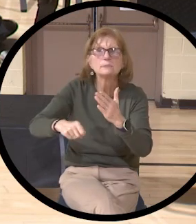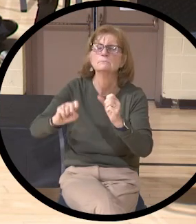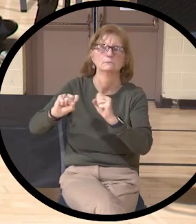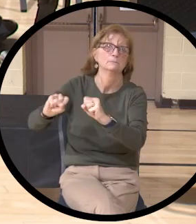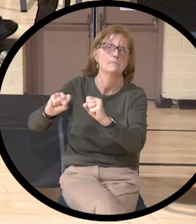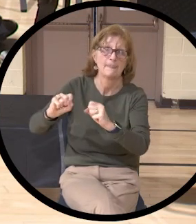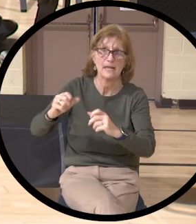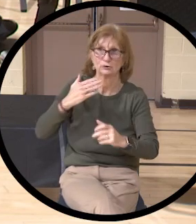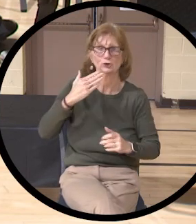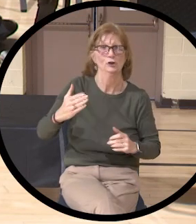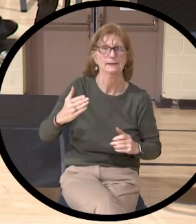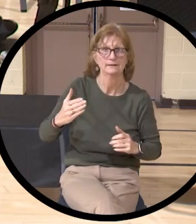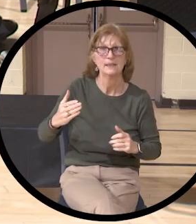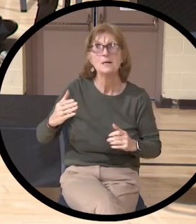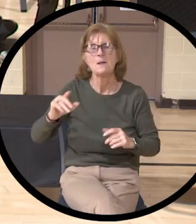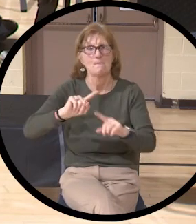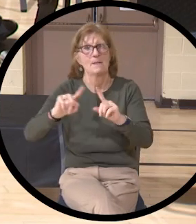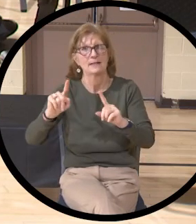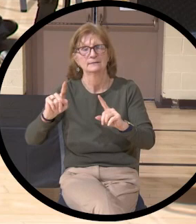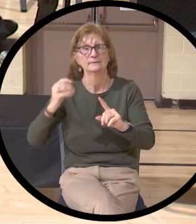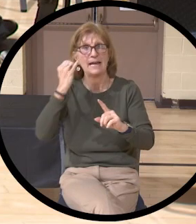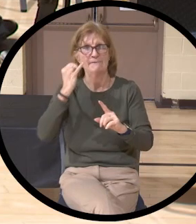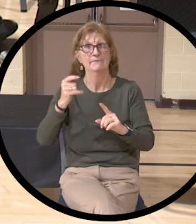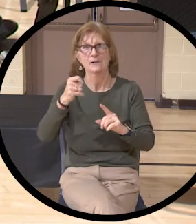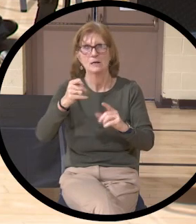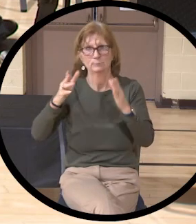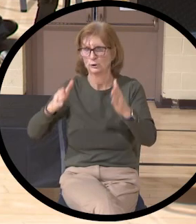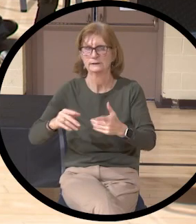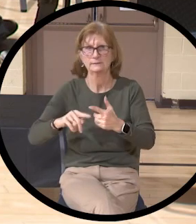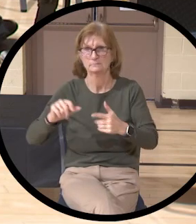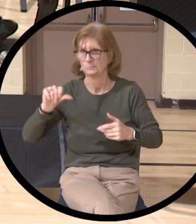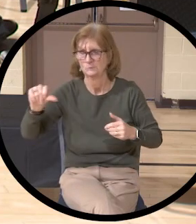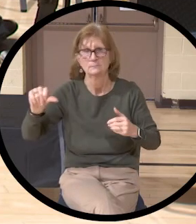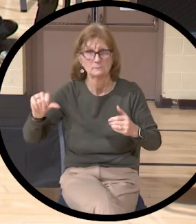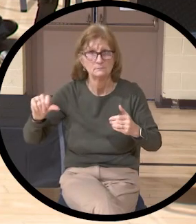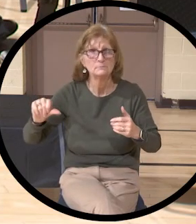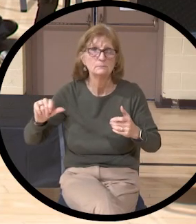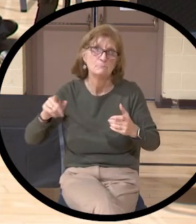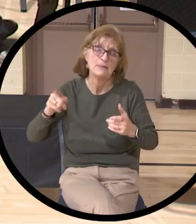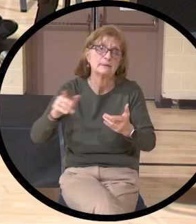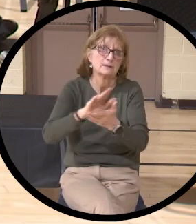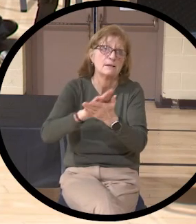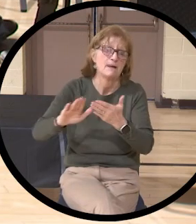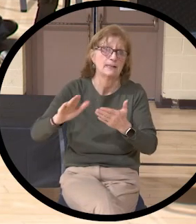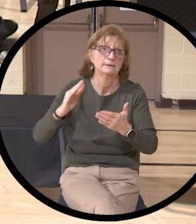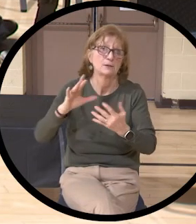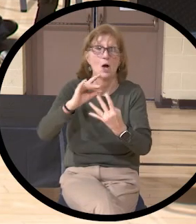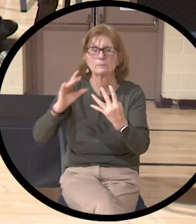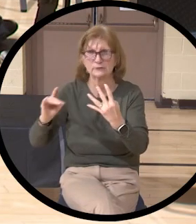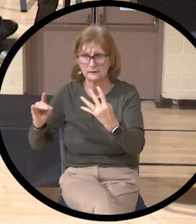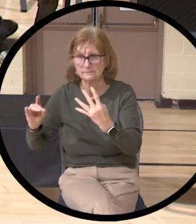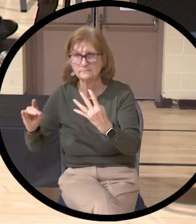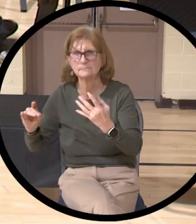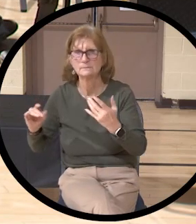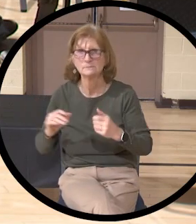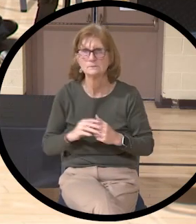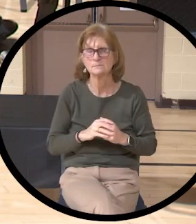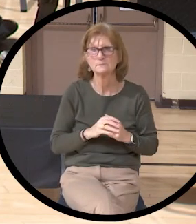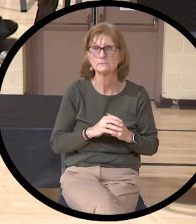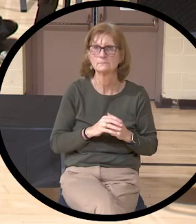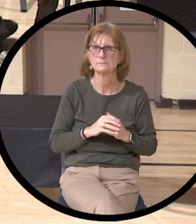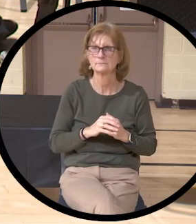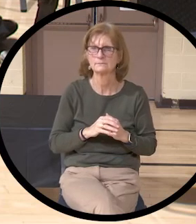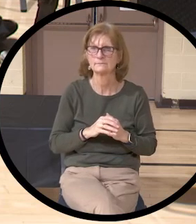someone finding the button and opting into it. So they work more passively, which I think is a benefit. Not that they couldn't be considered in the